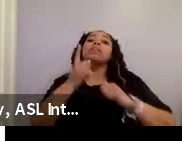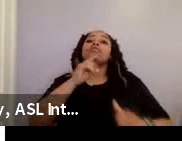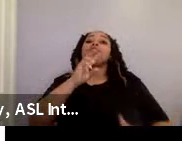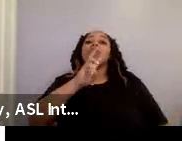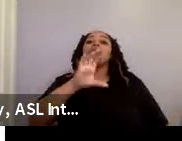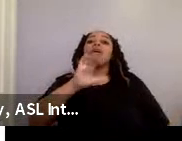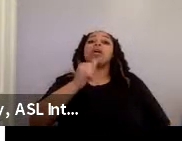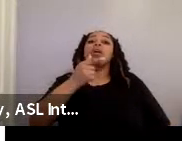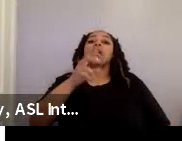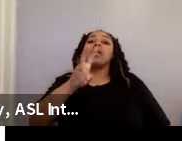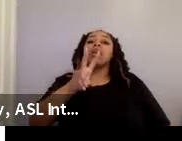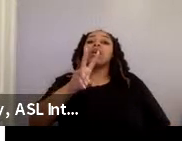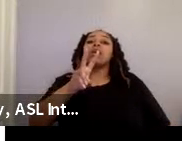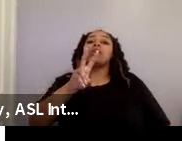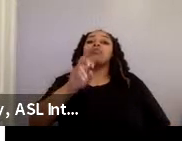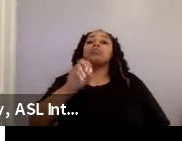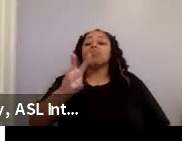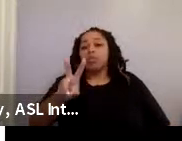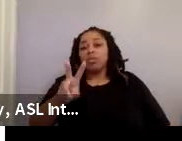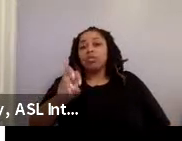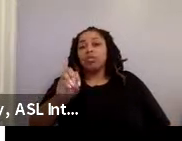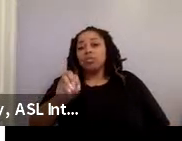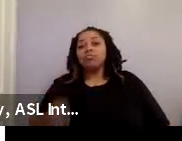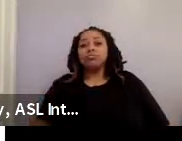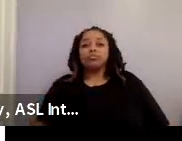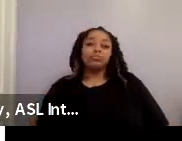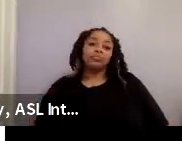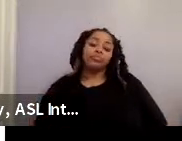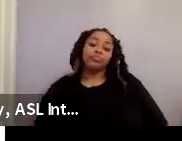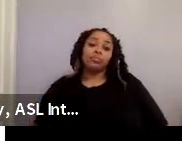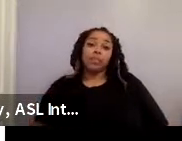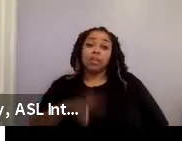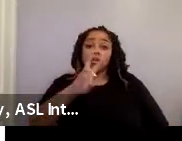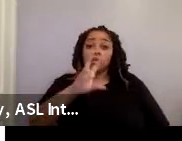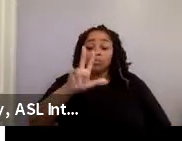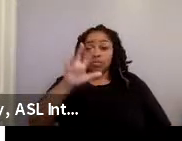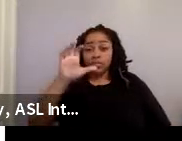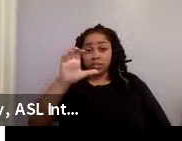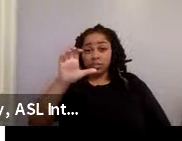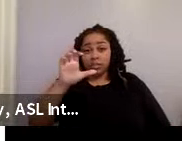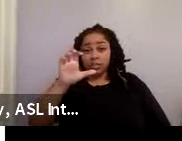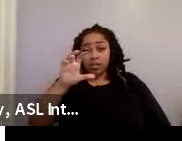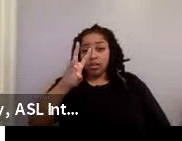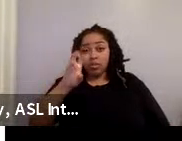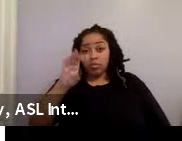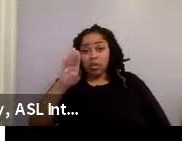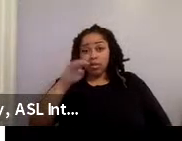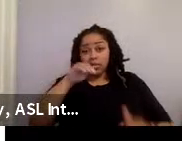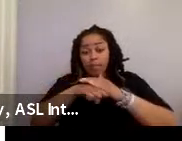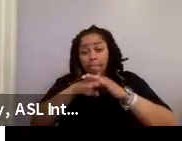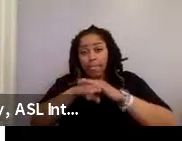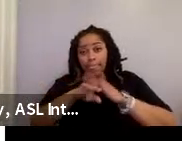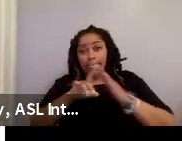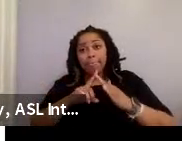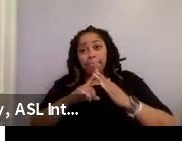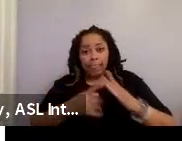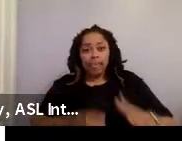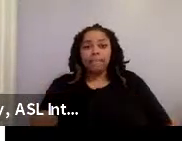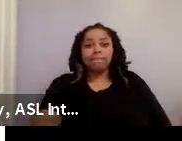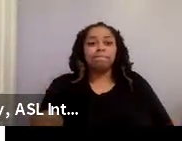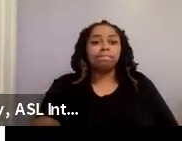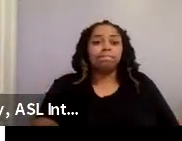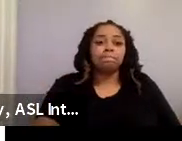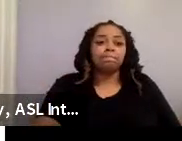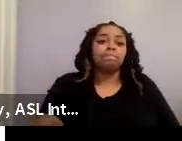that website URL. The W3C website accessibility initiative can be found at